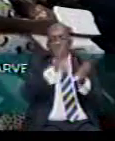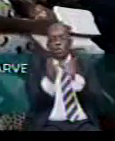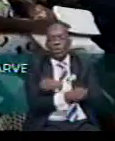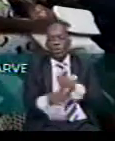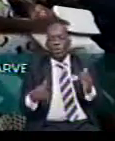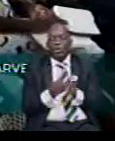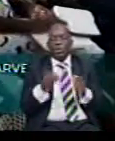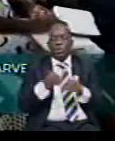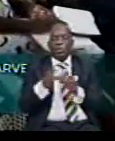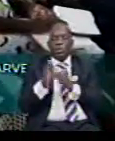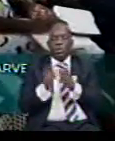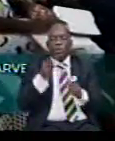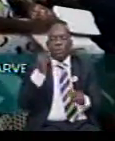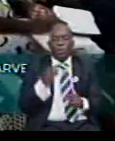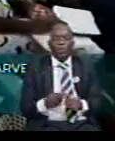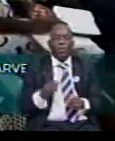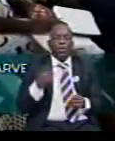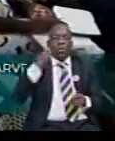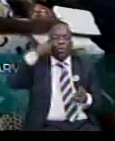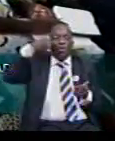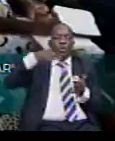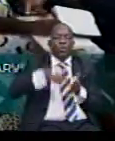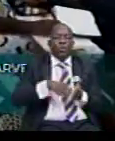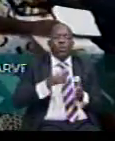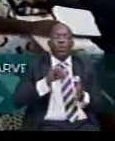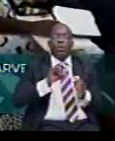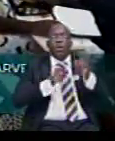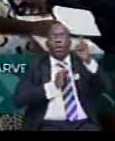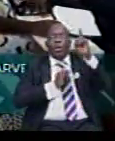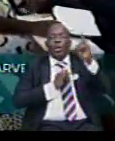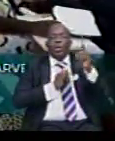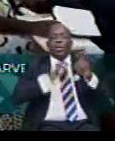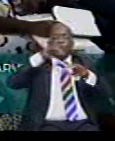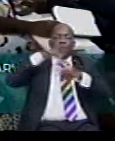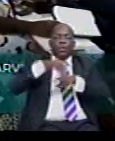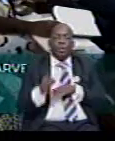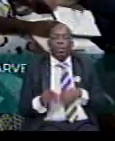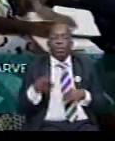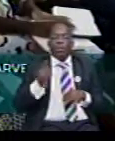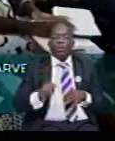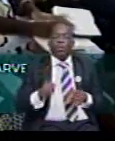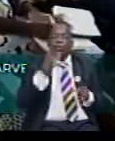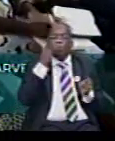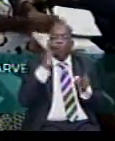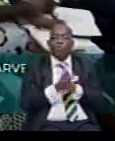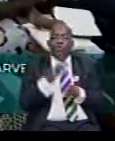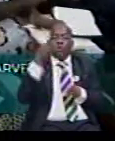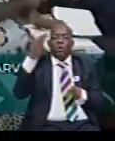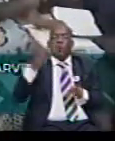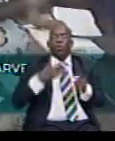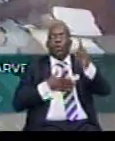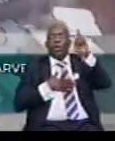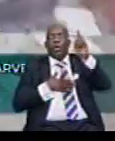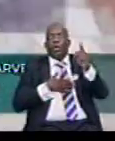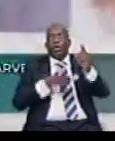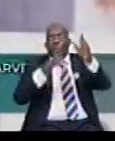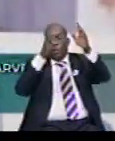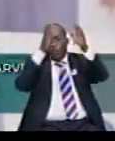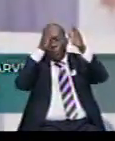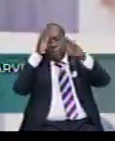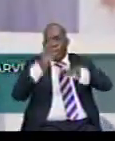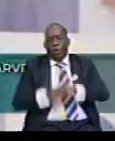name. Behold, I send the promise of my Father upon